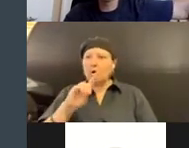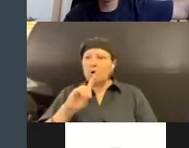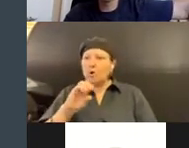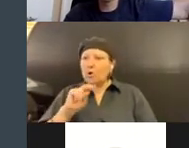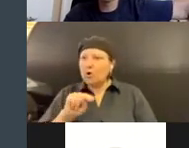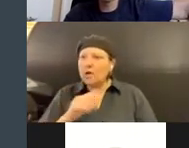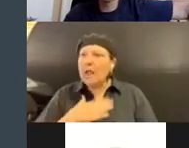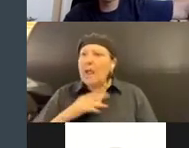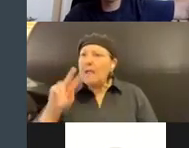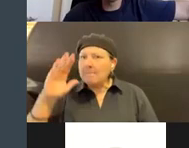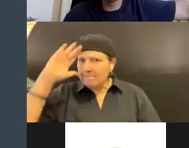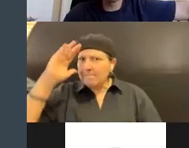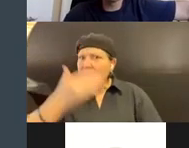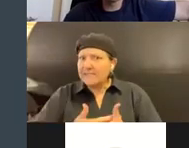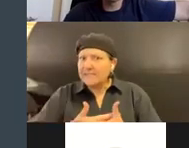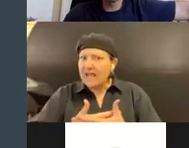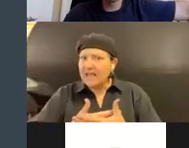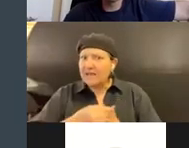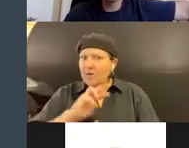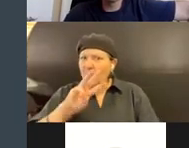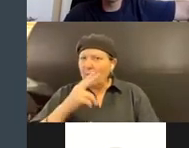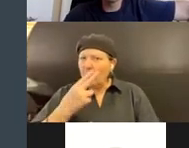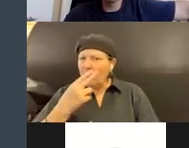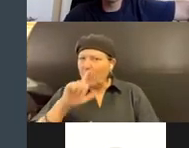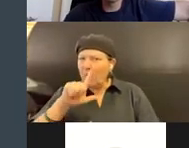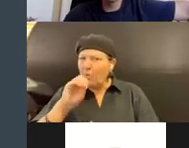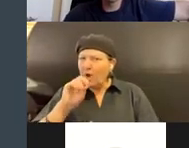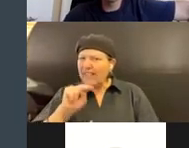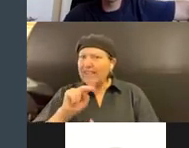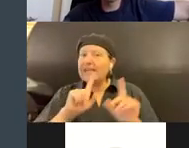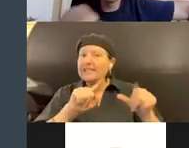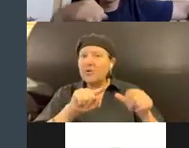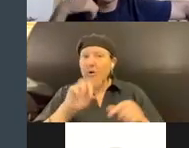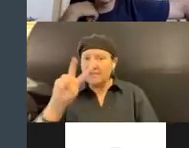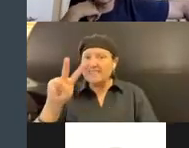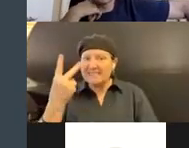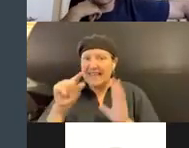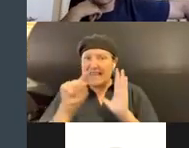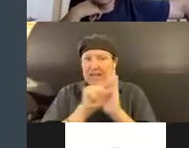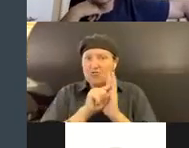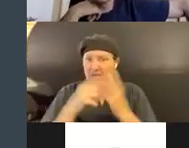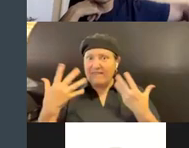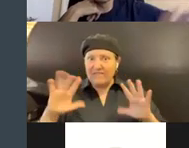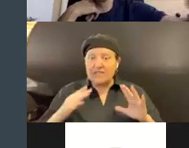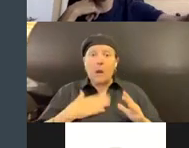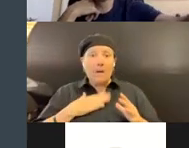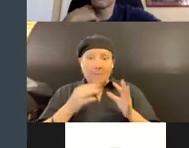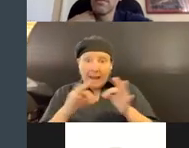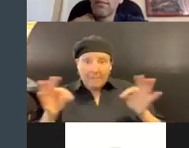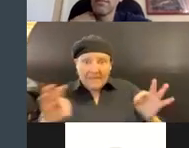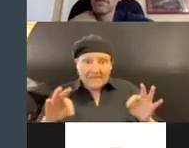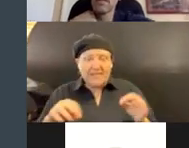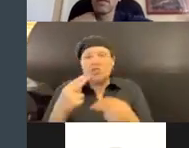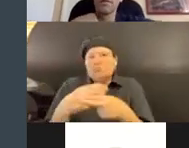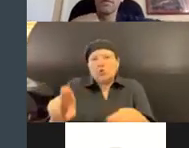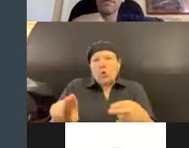second grade already. And I'm going to keep this short and sweet. I am the president of